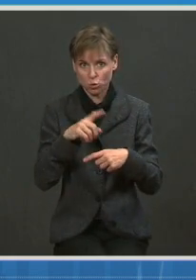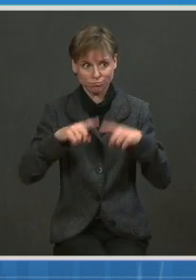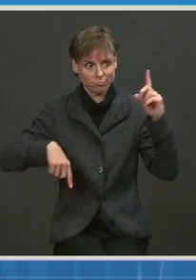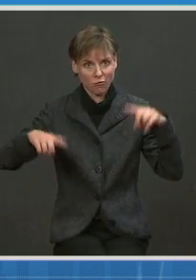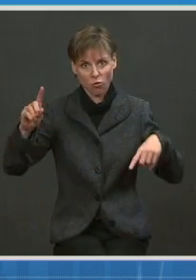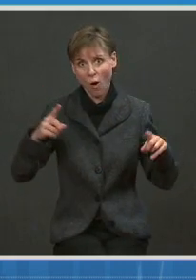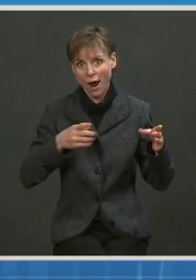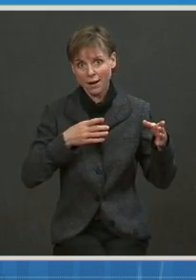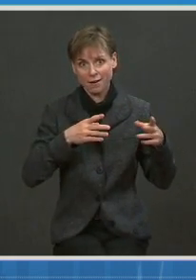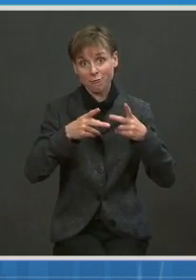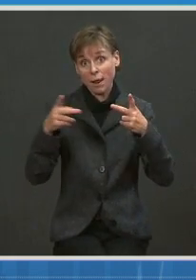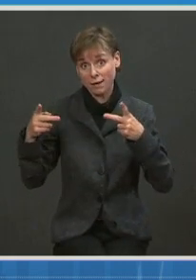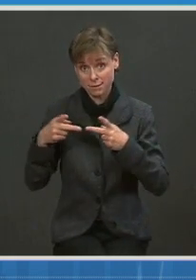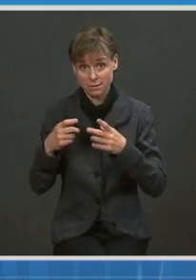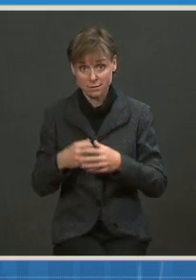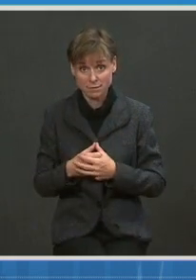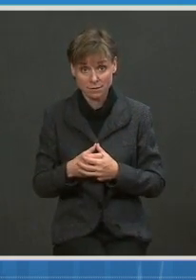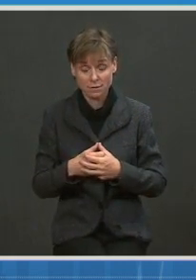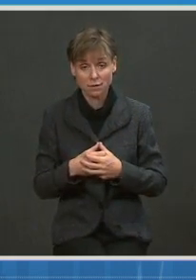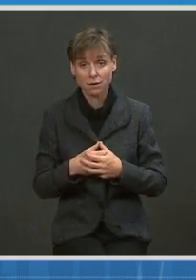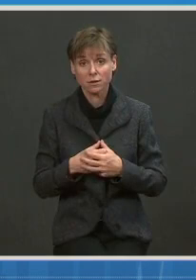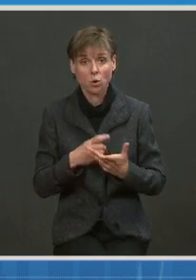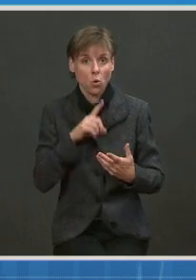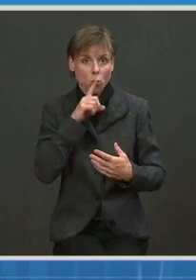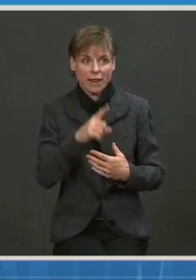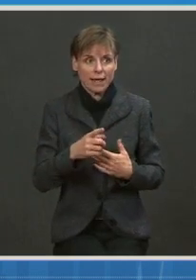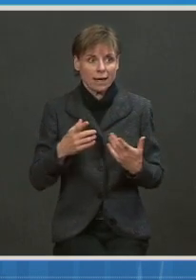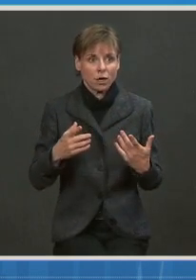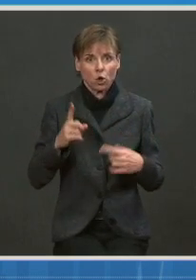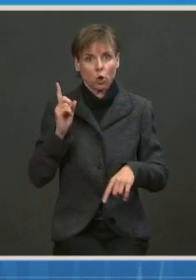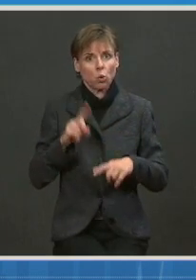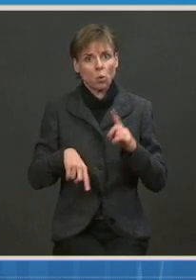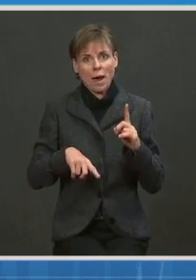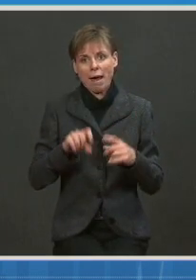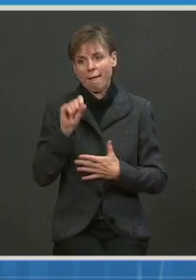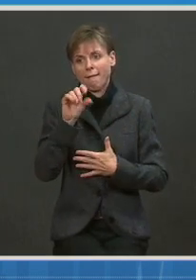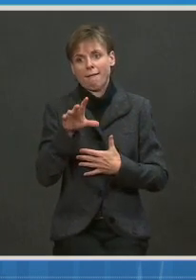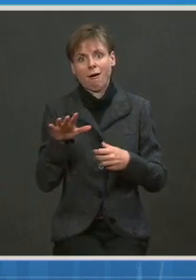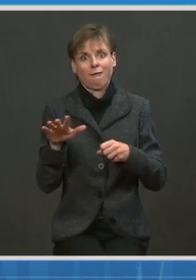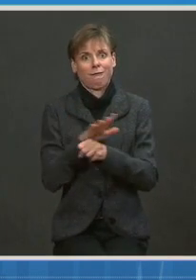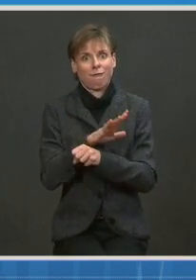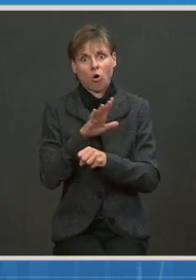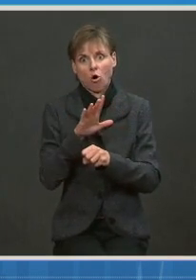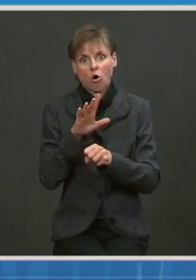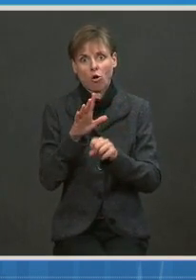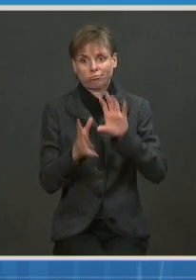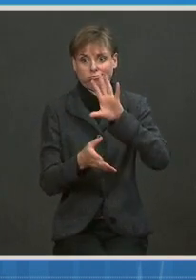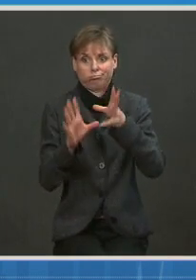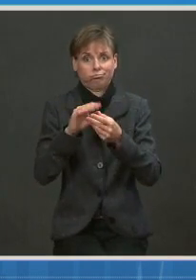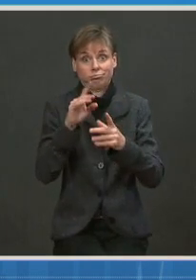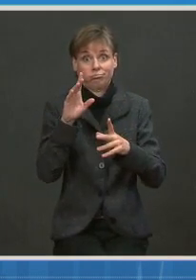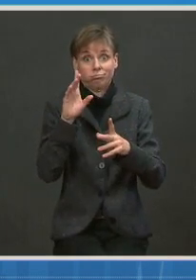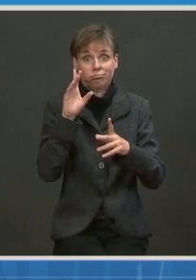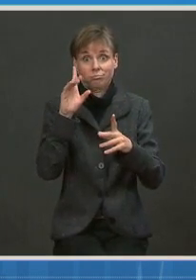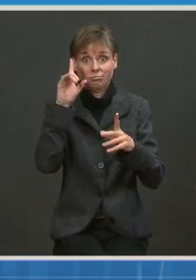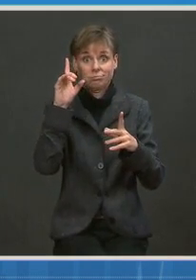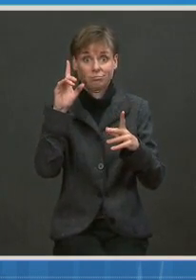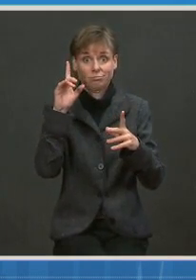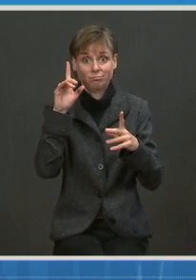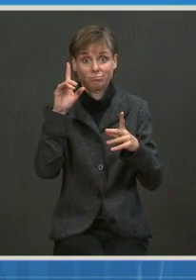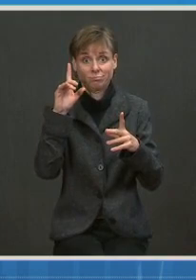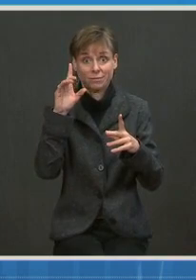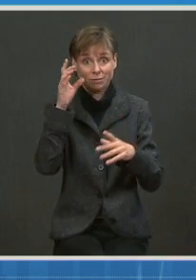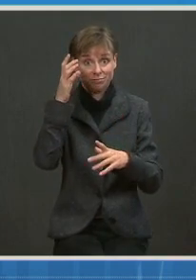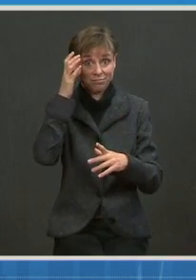so you can't really give a complete picture because we're sending vaccines